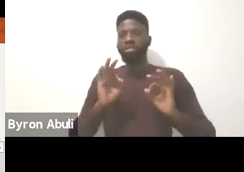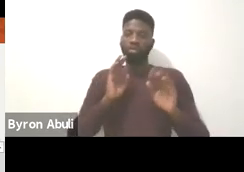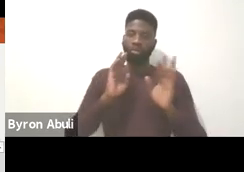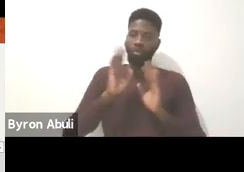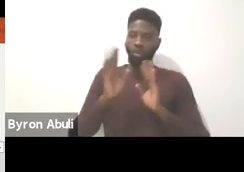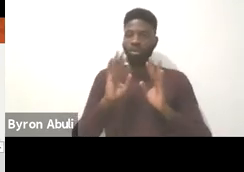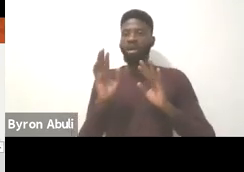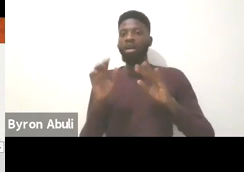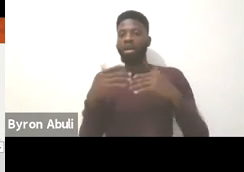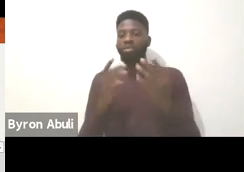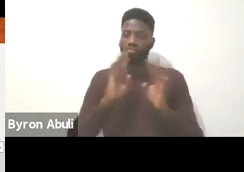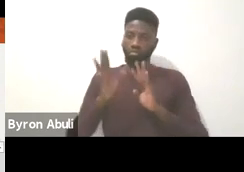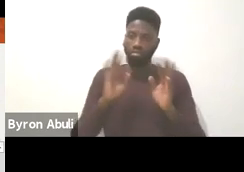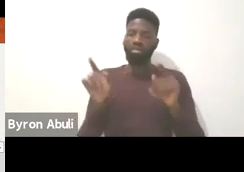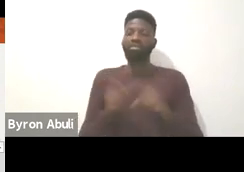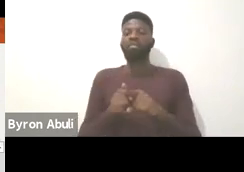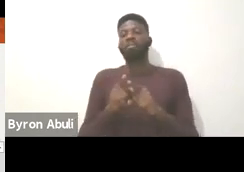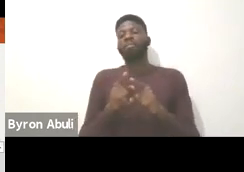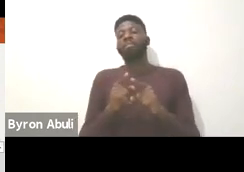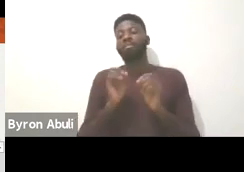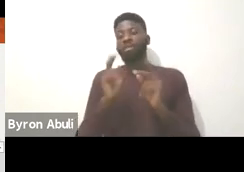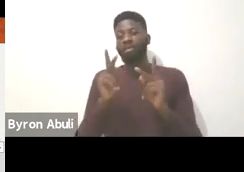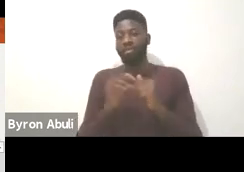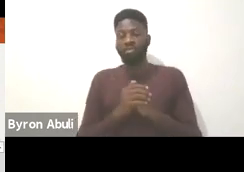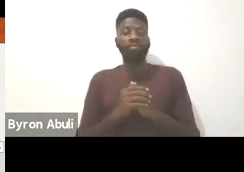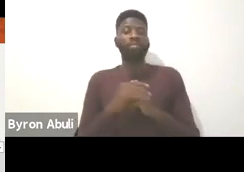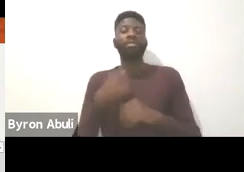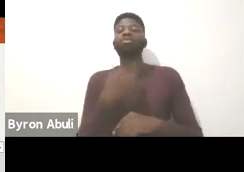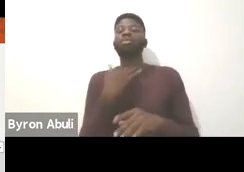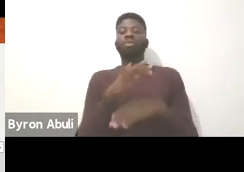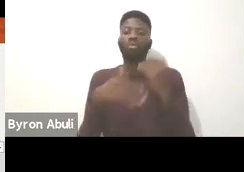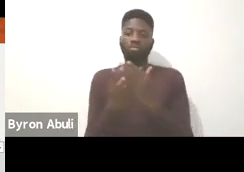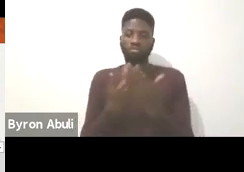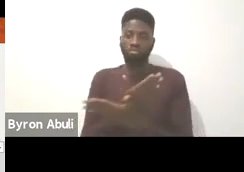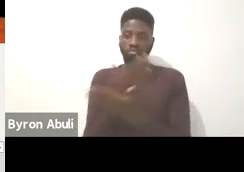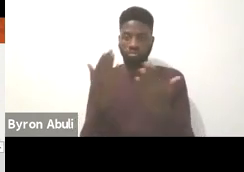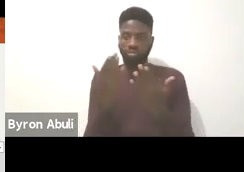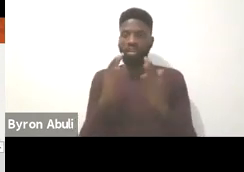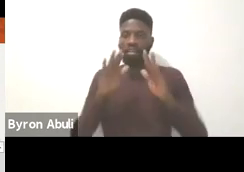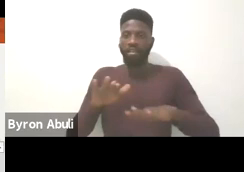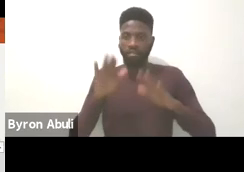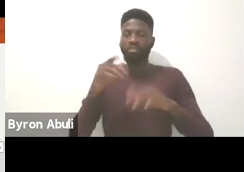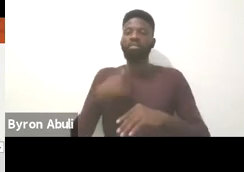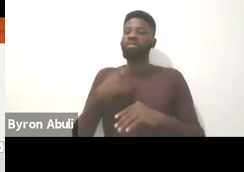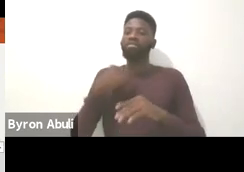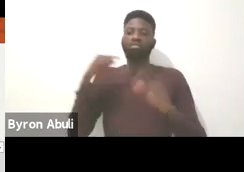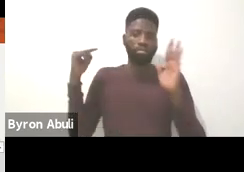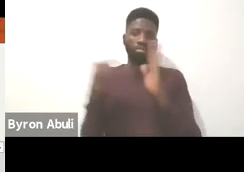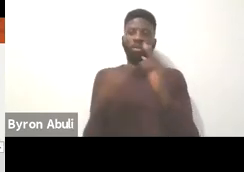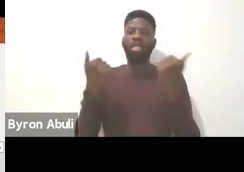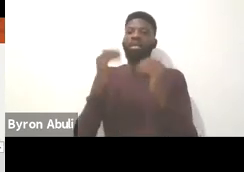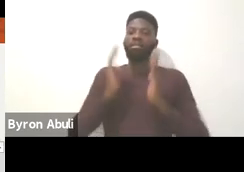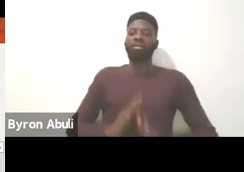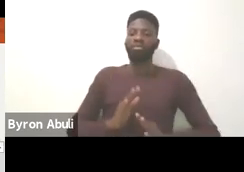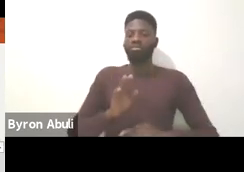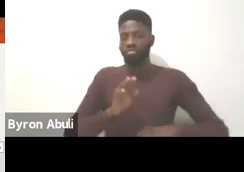won't get the exact same way. So I want everyone to be very keen because nitaita anyone ndio tujue kama